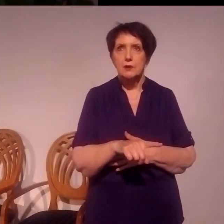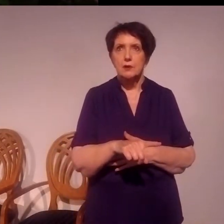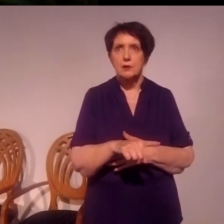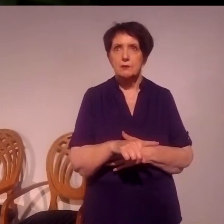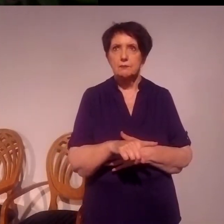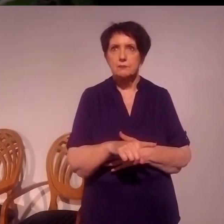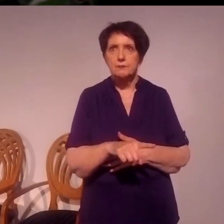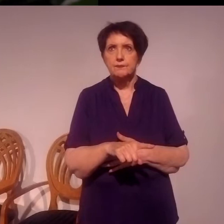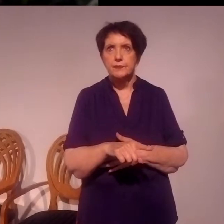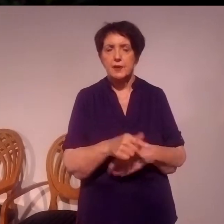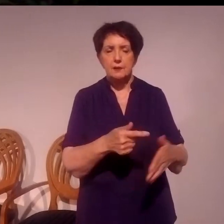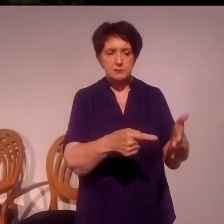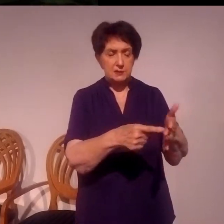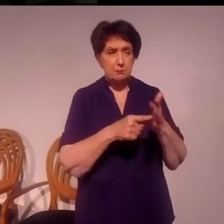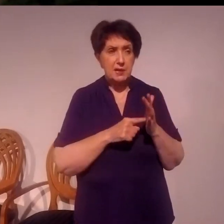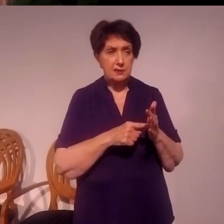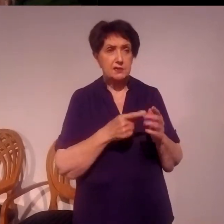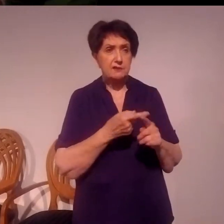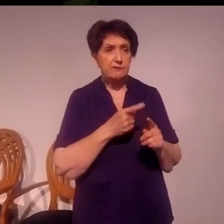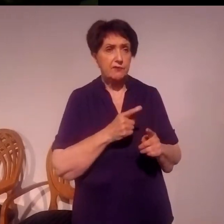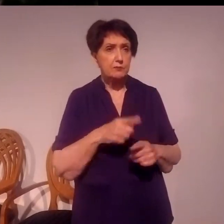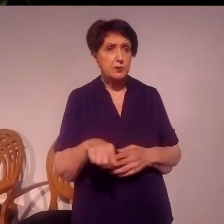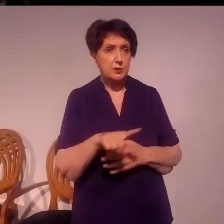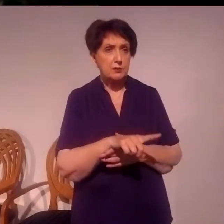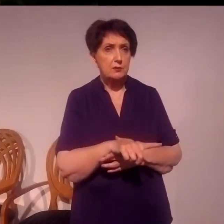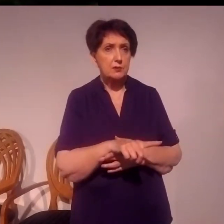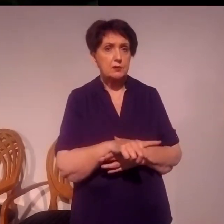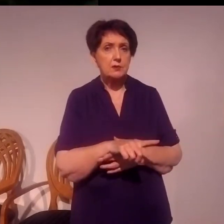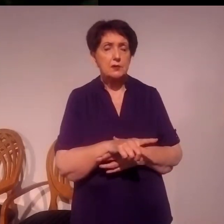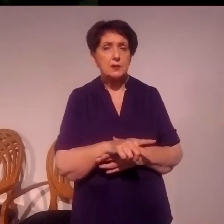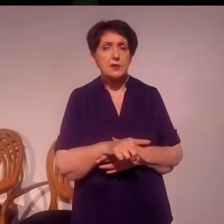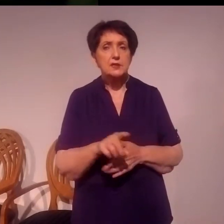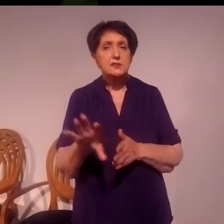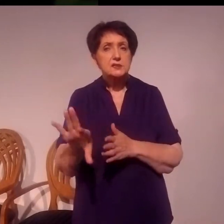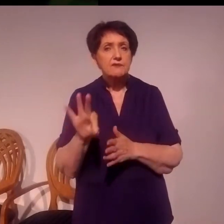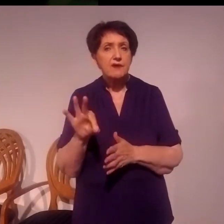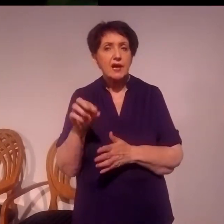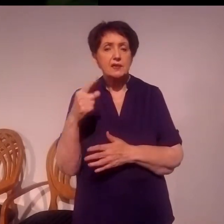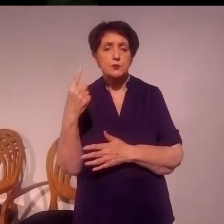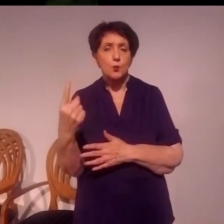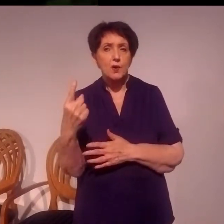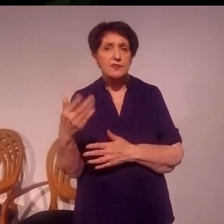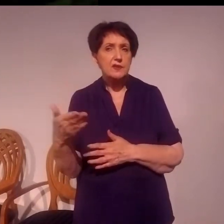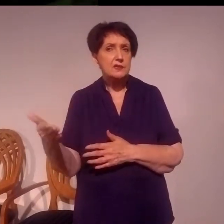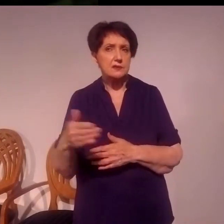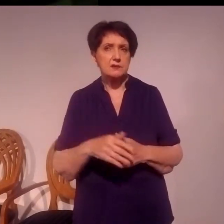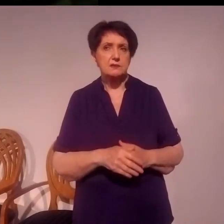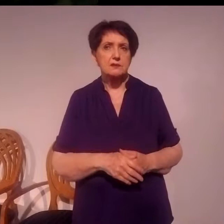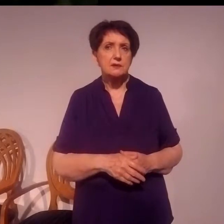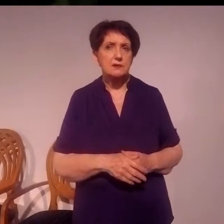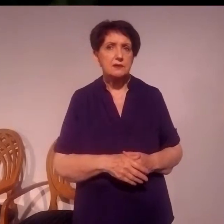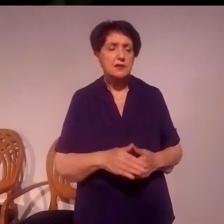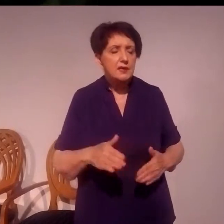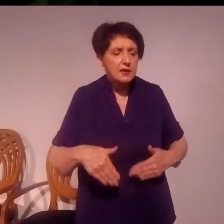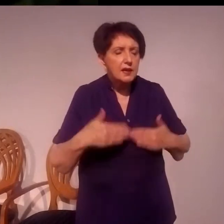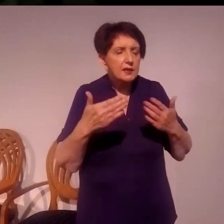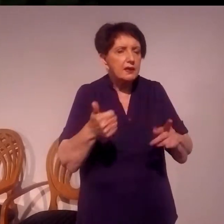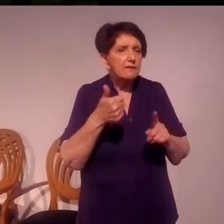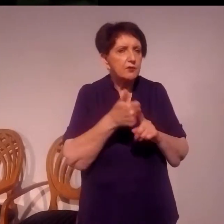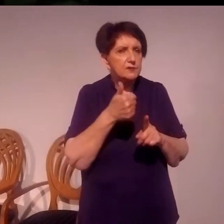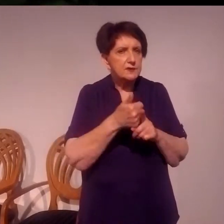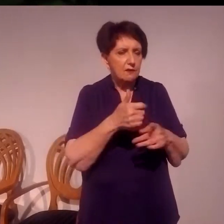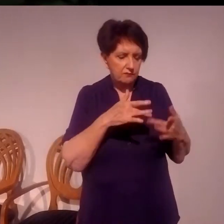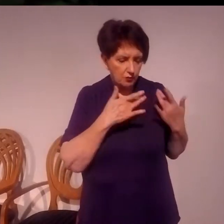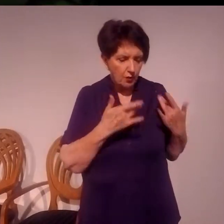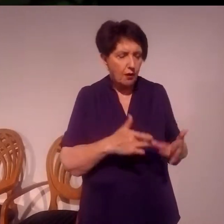I'm demanding of you is to find that one thing and give your whole heart to